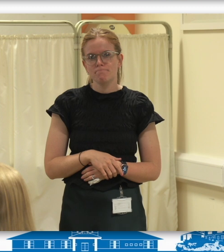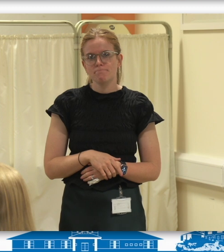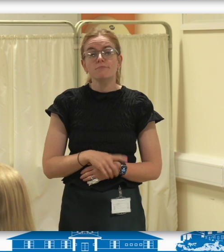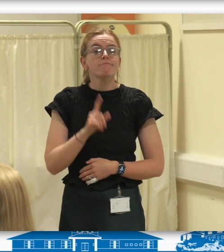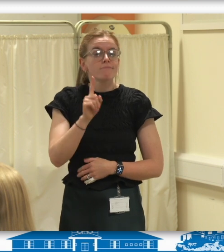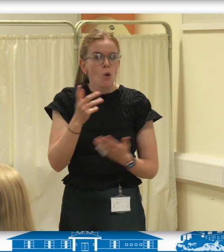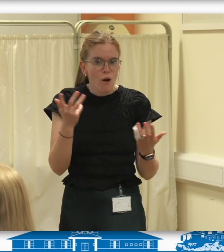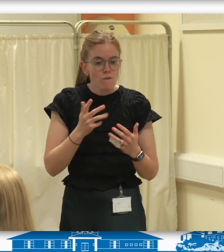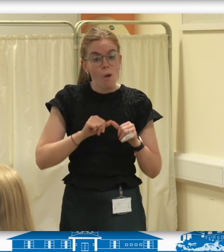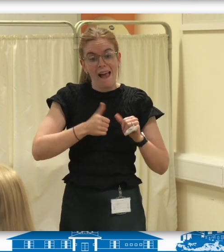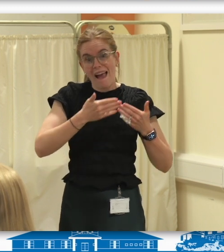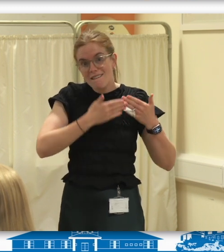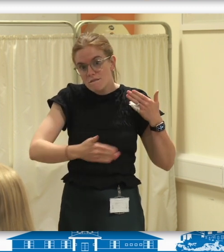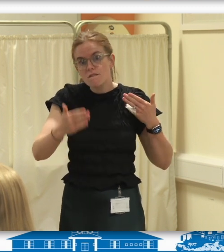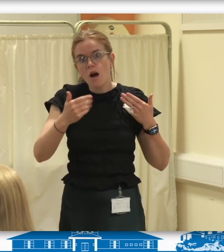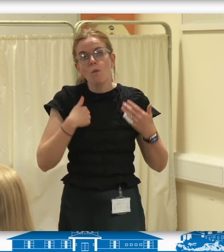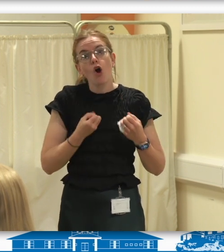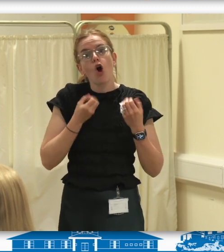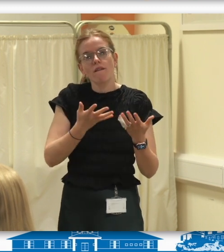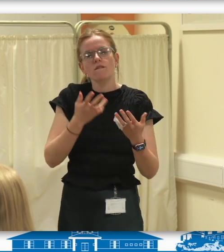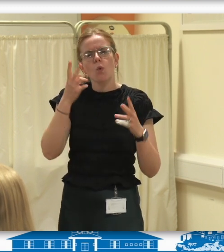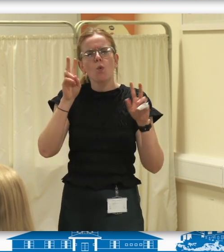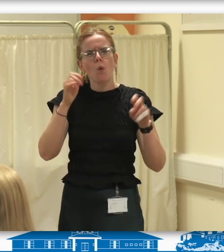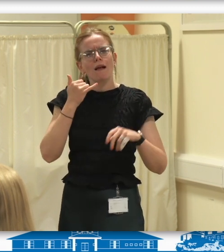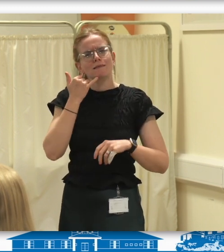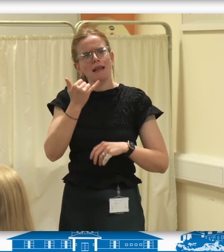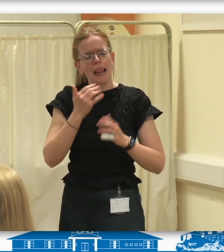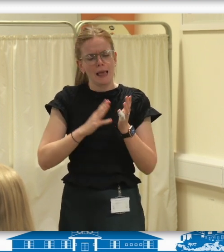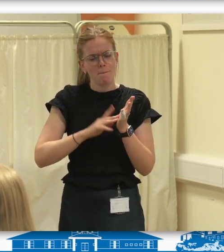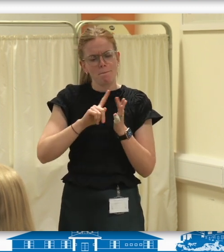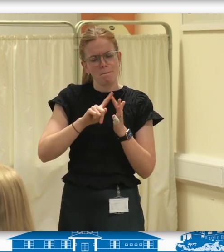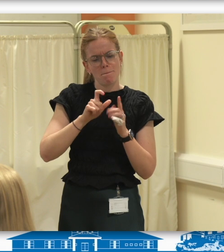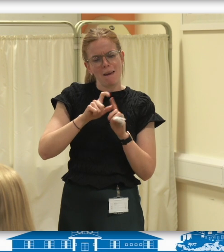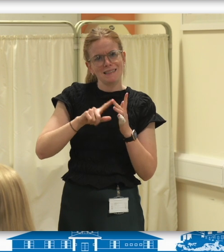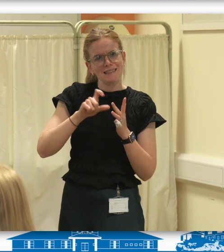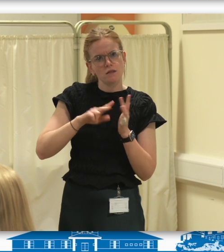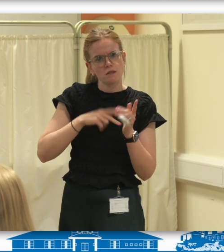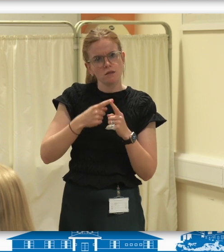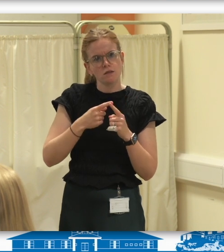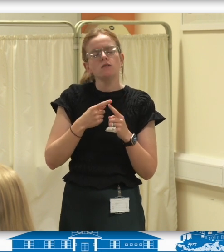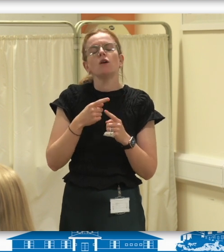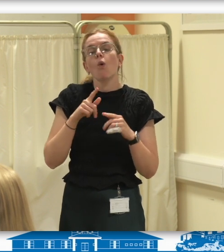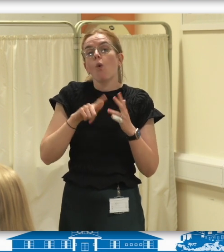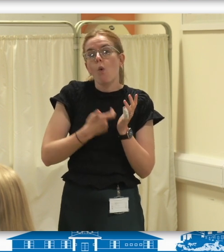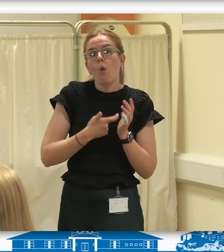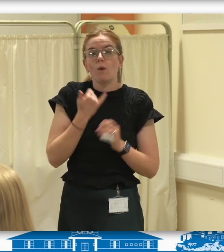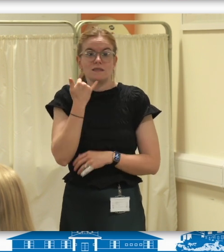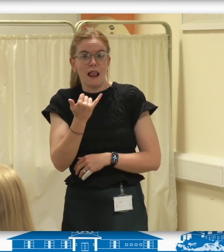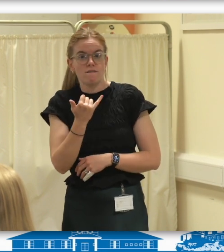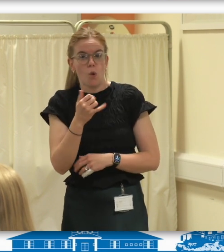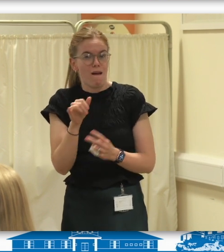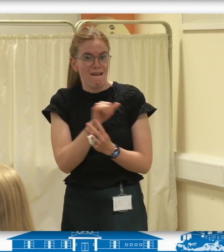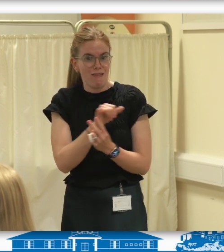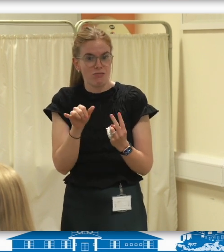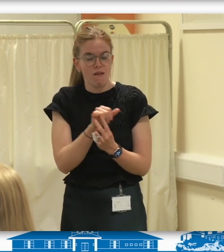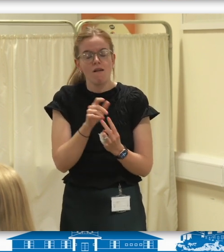However, then following on from that, we do offer telemedicine, which is on Attend Anywhere, or the telephone as well. Telephone